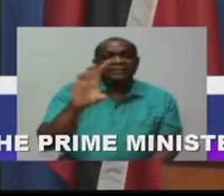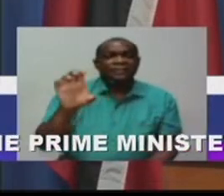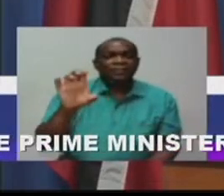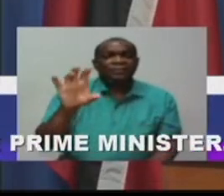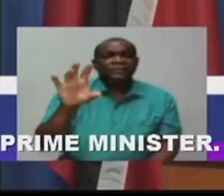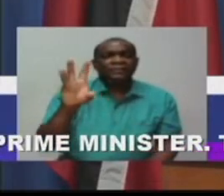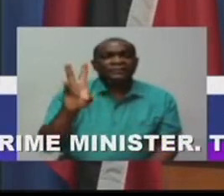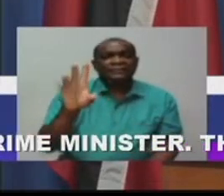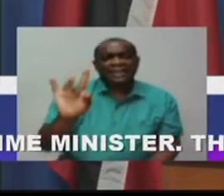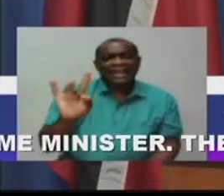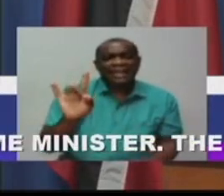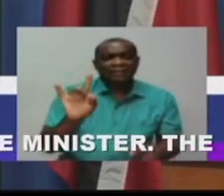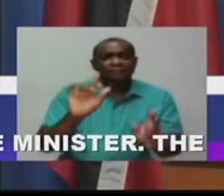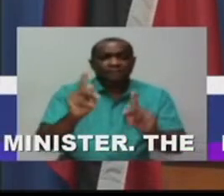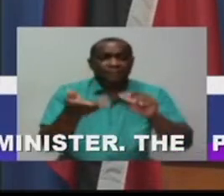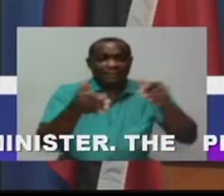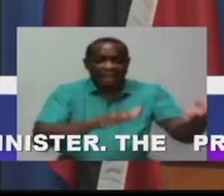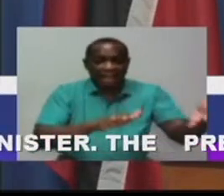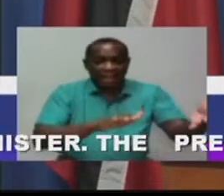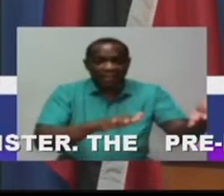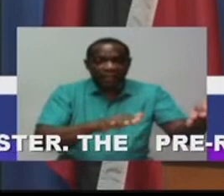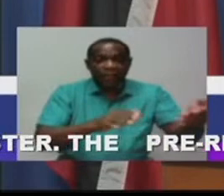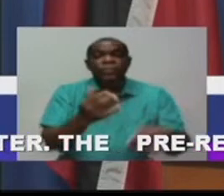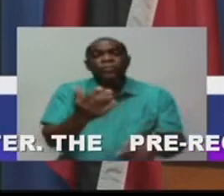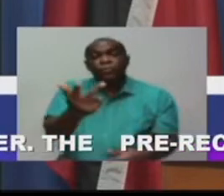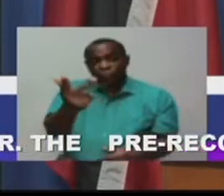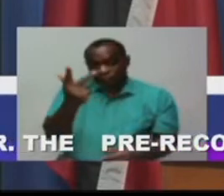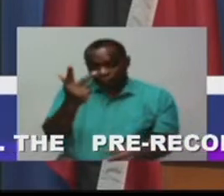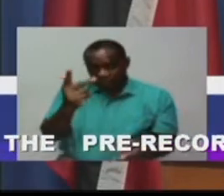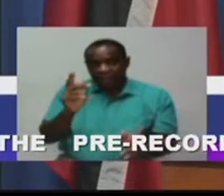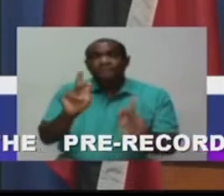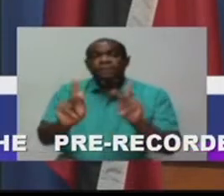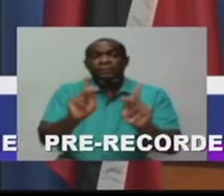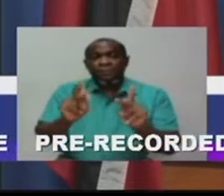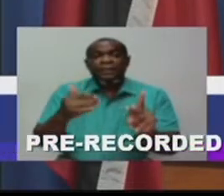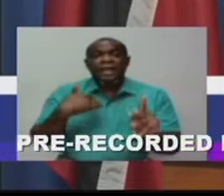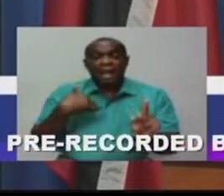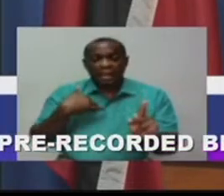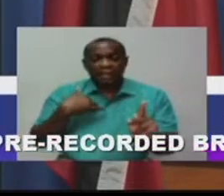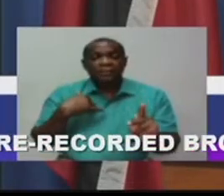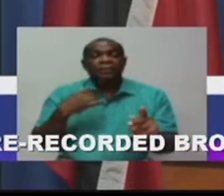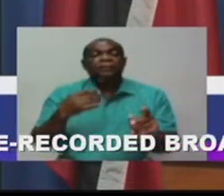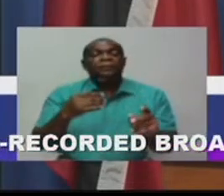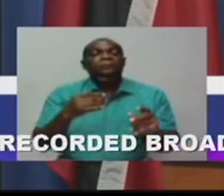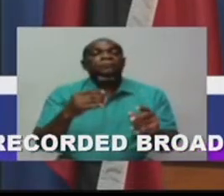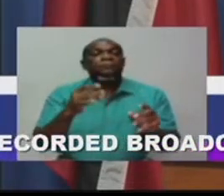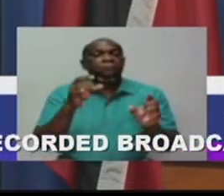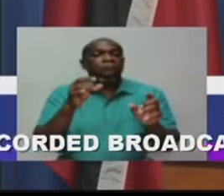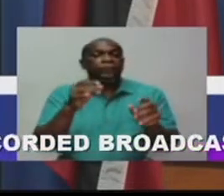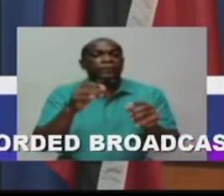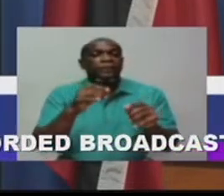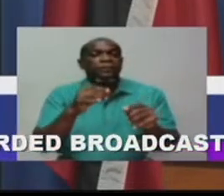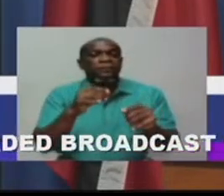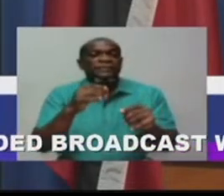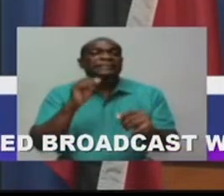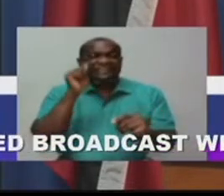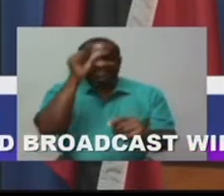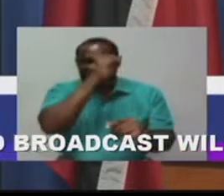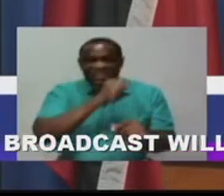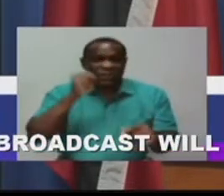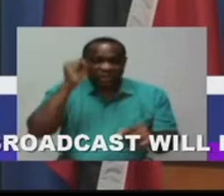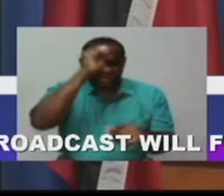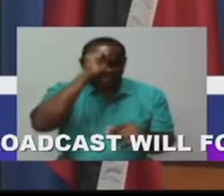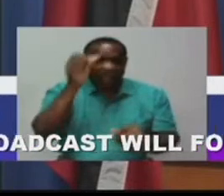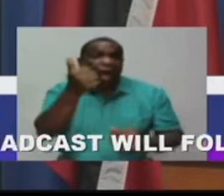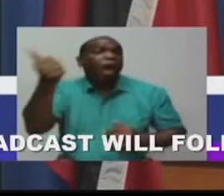had severe, I would say, comorbidities, which would have been antecedent to some extent to the cause of death. But